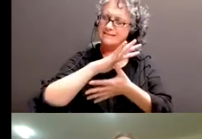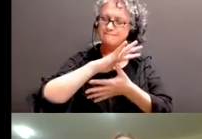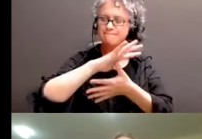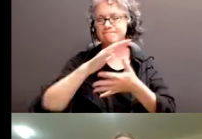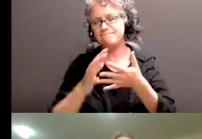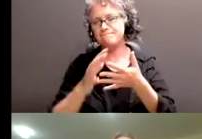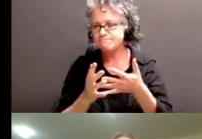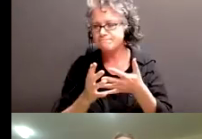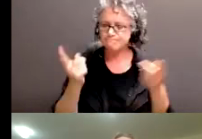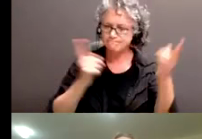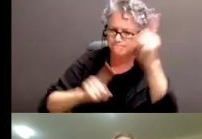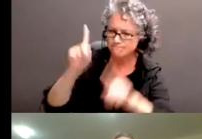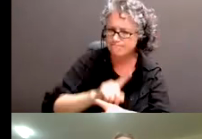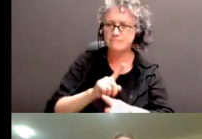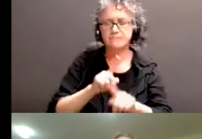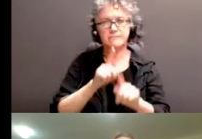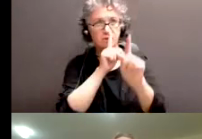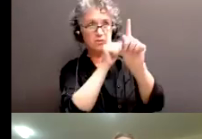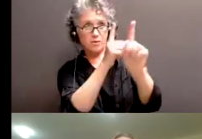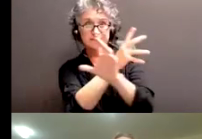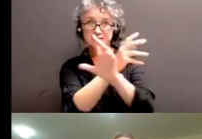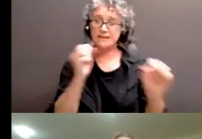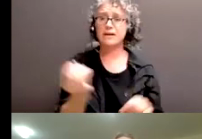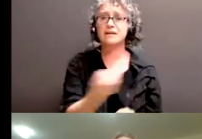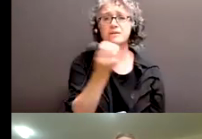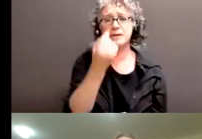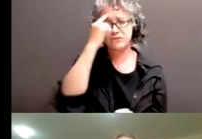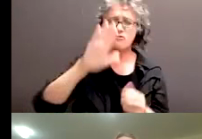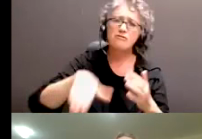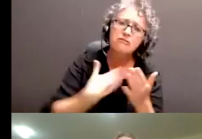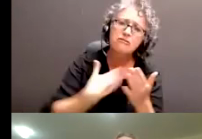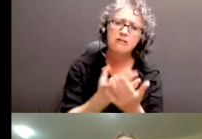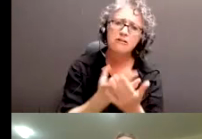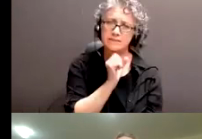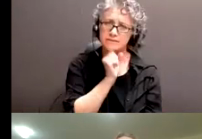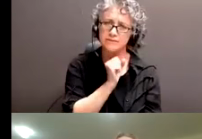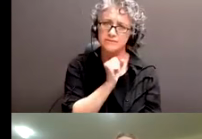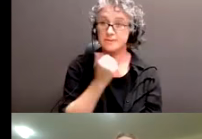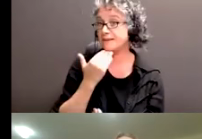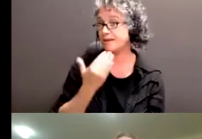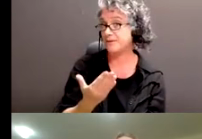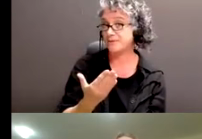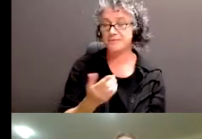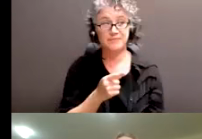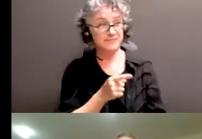safe Ontario for all seniors. Thank you. Thank you, Laura.